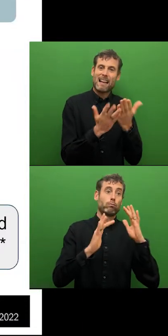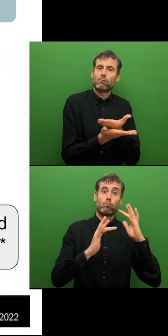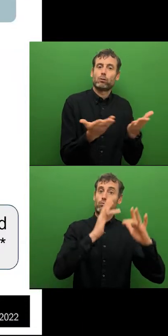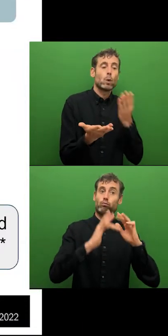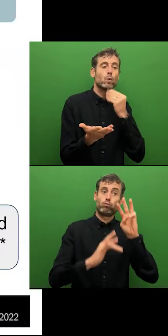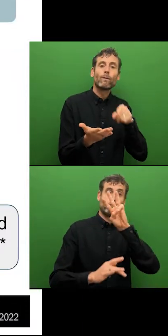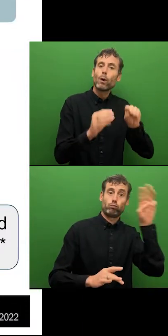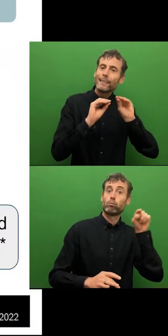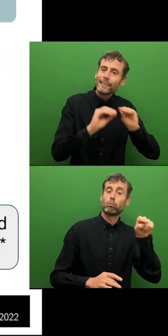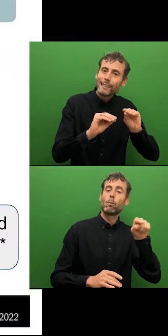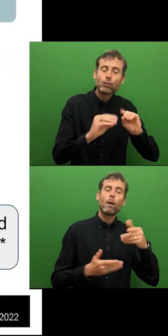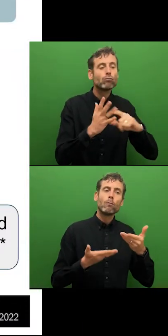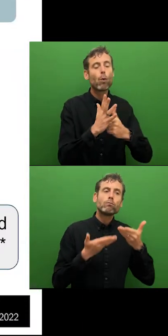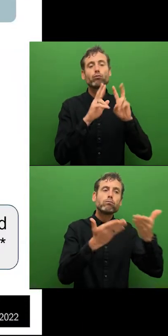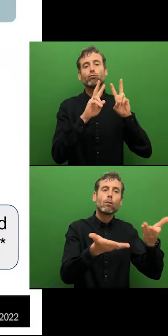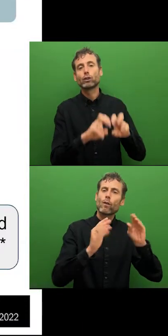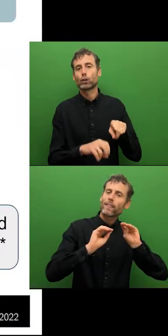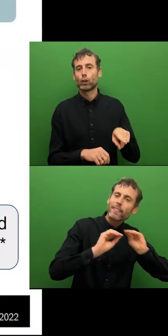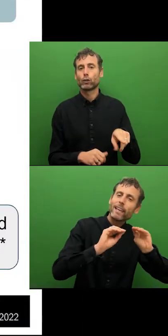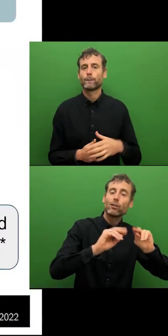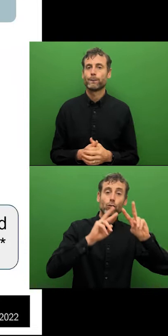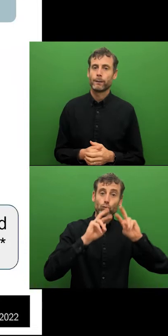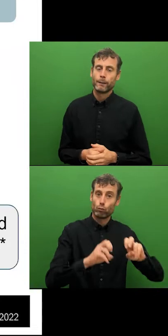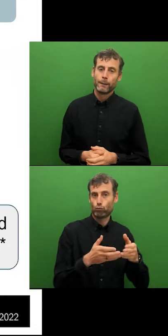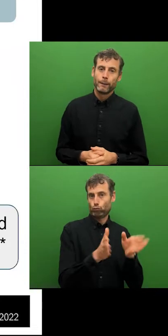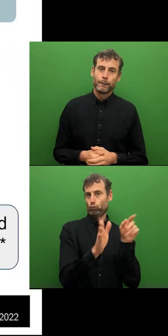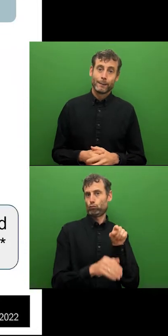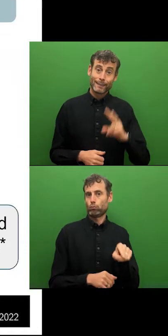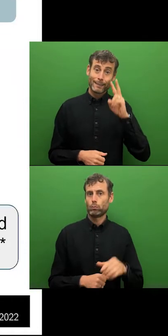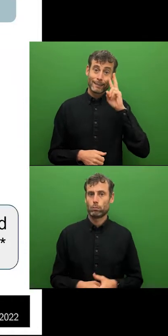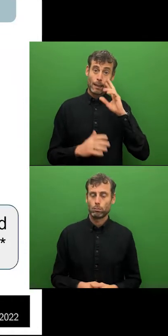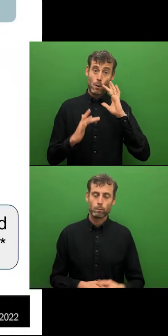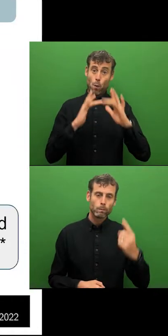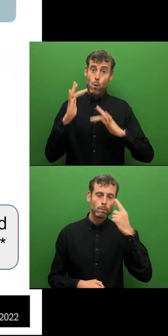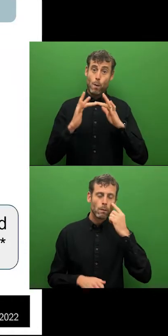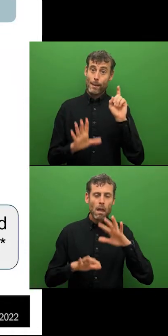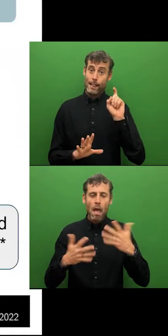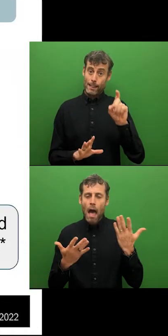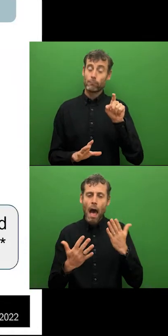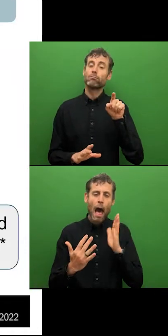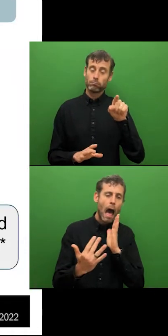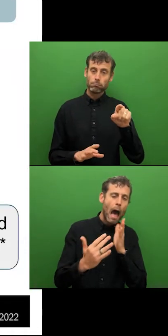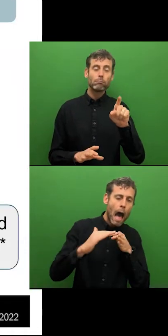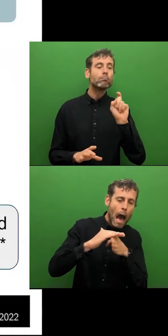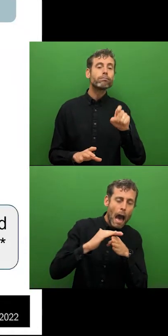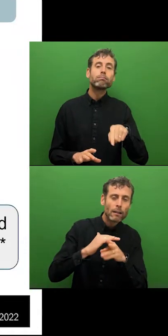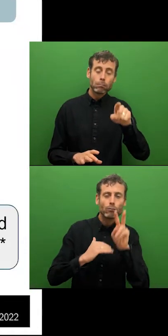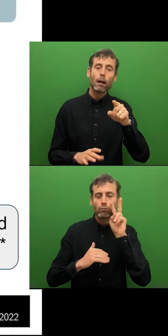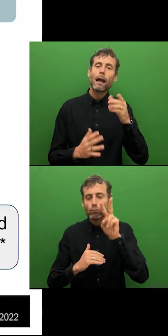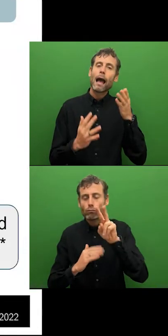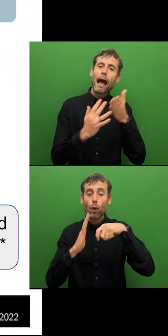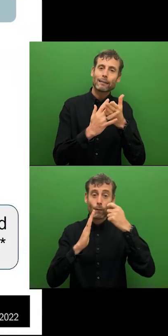any purpose, such as teaching or research. The link on this slide shows you how to access